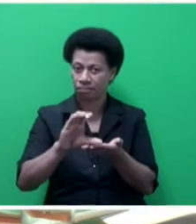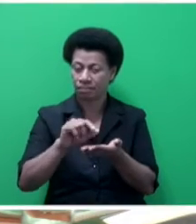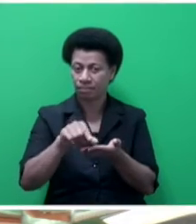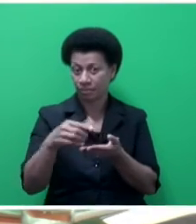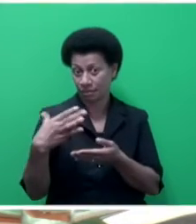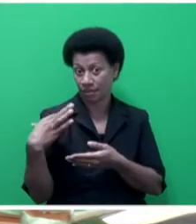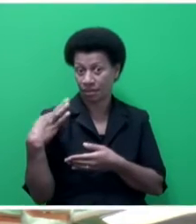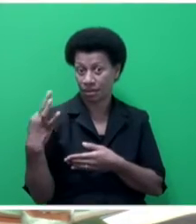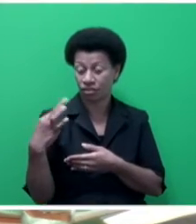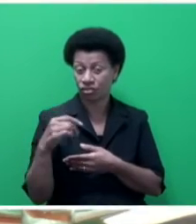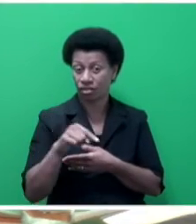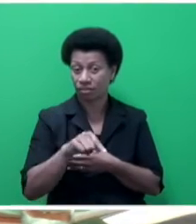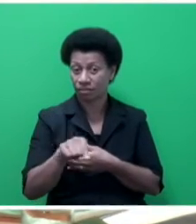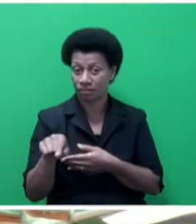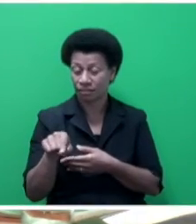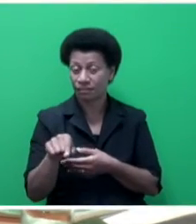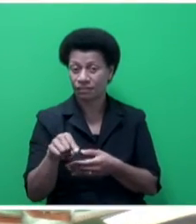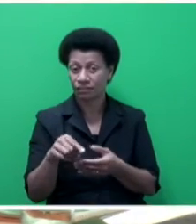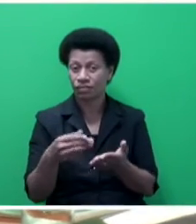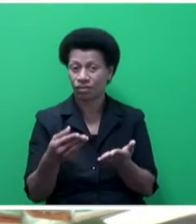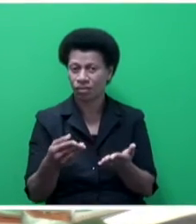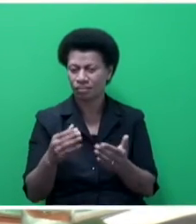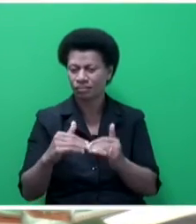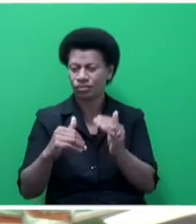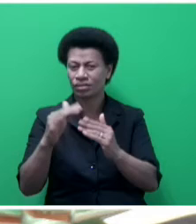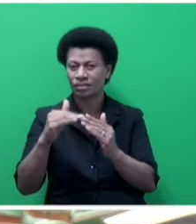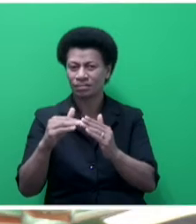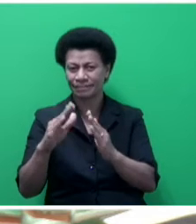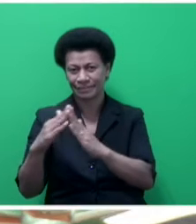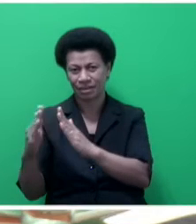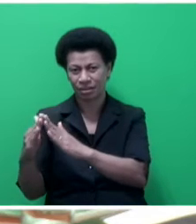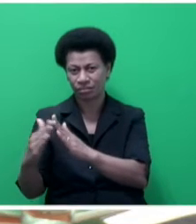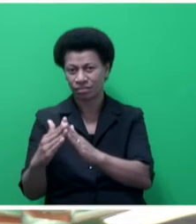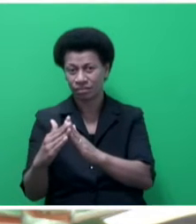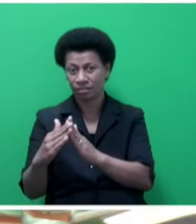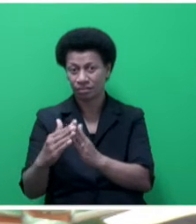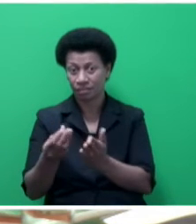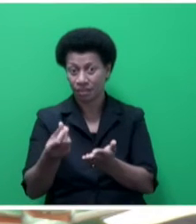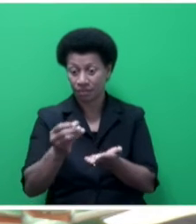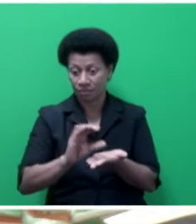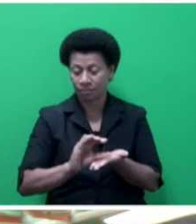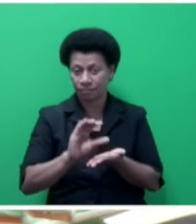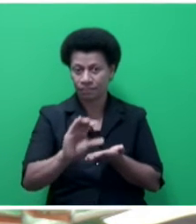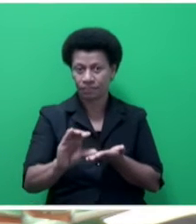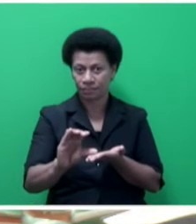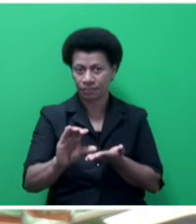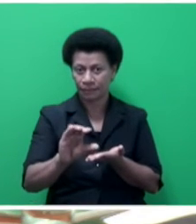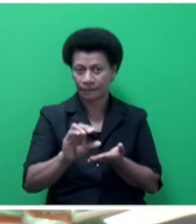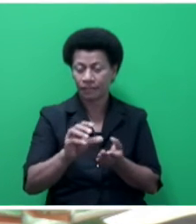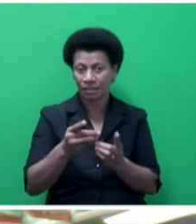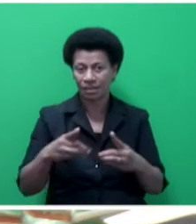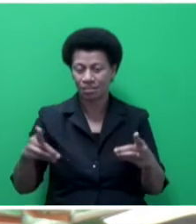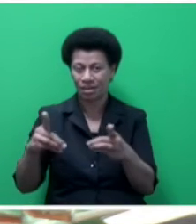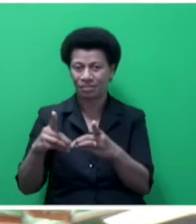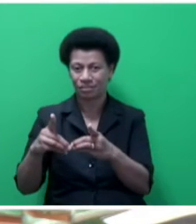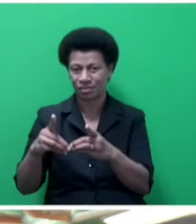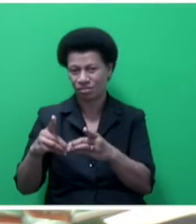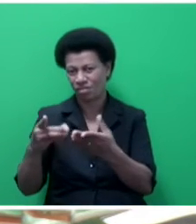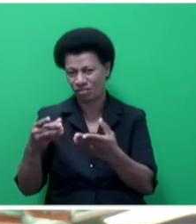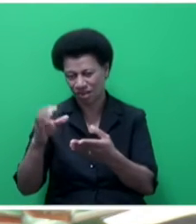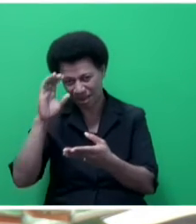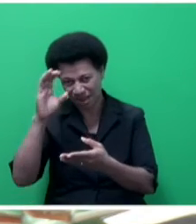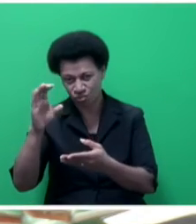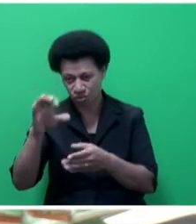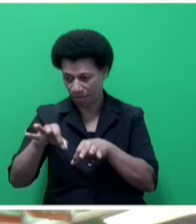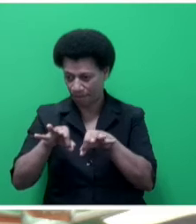applications received by municipal councils were forwarded to Department of Town and Country Planning within 24 hours, and the